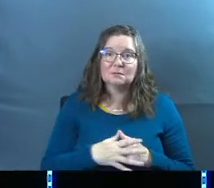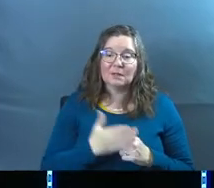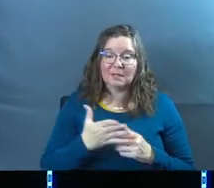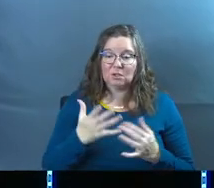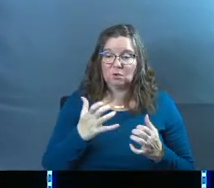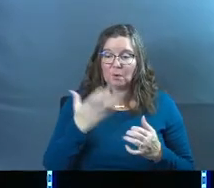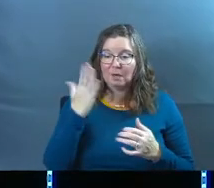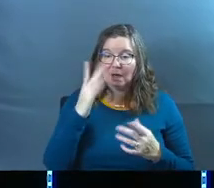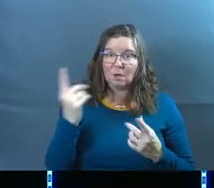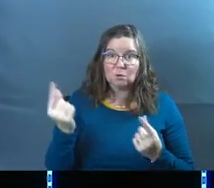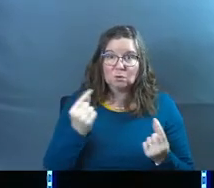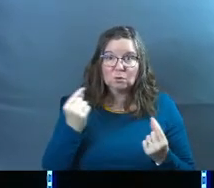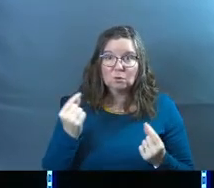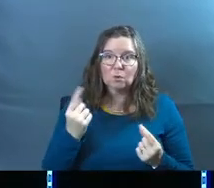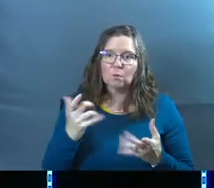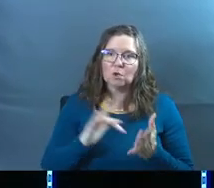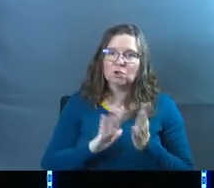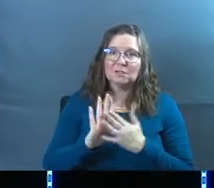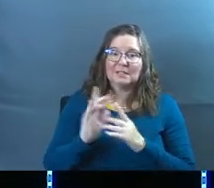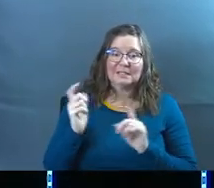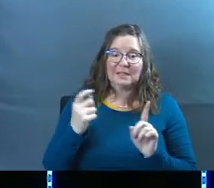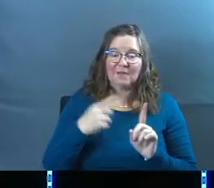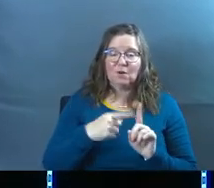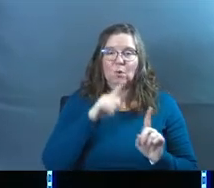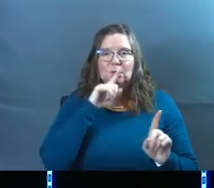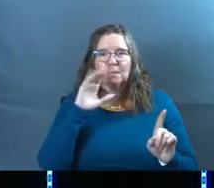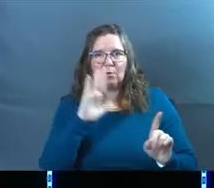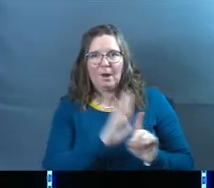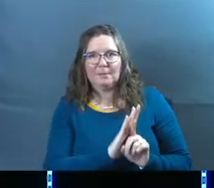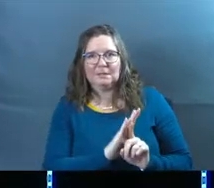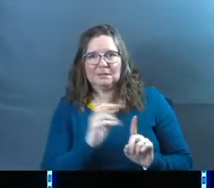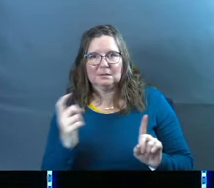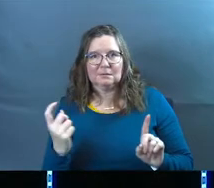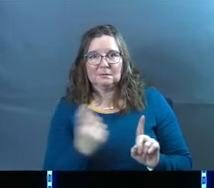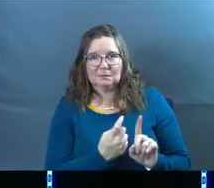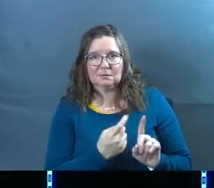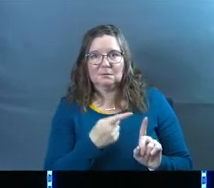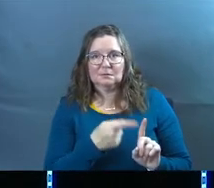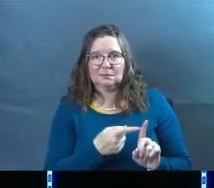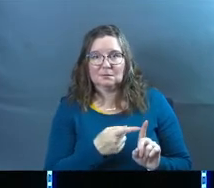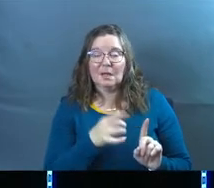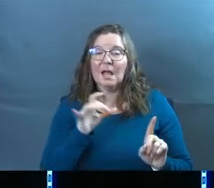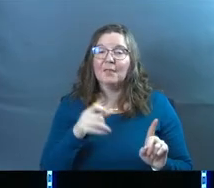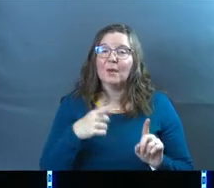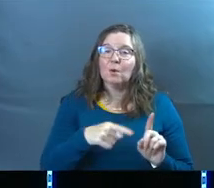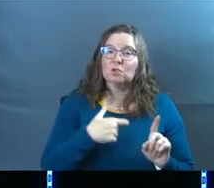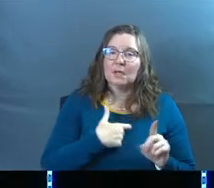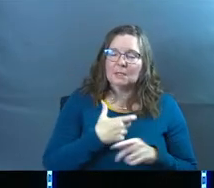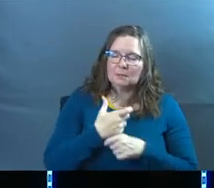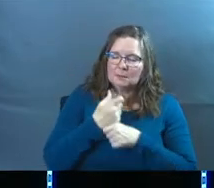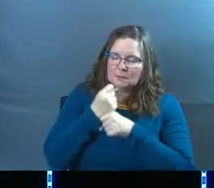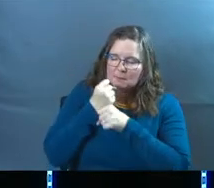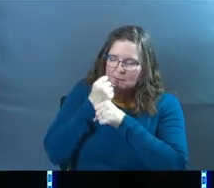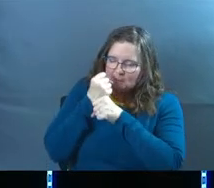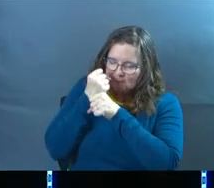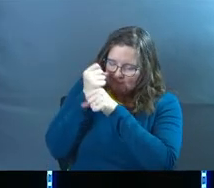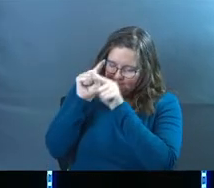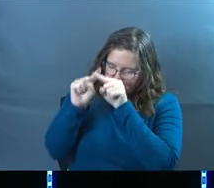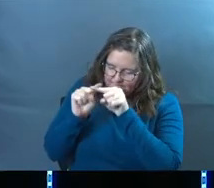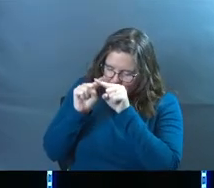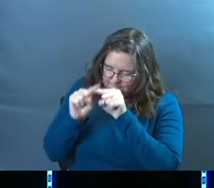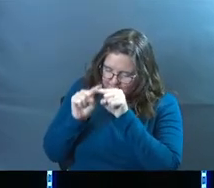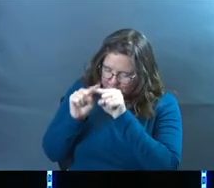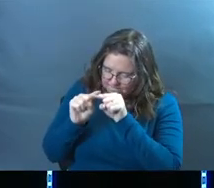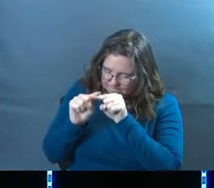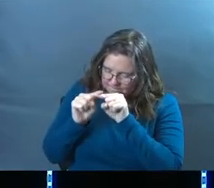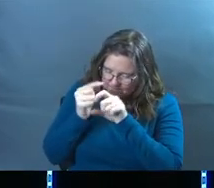things she wanted God to do. What Jesus gave her was a promise. And that's what she had to hold on to.